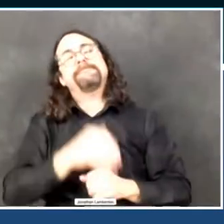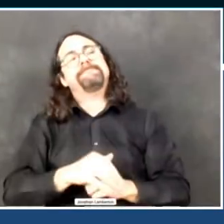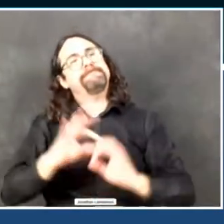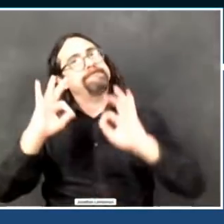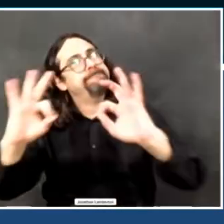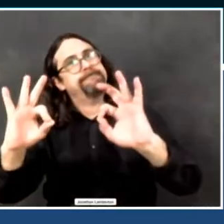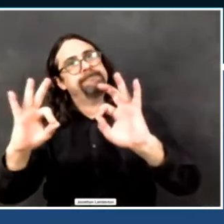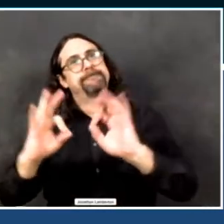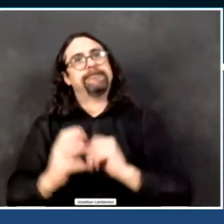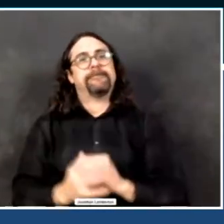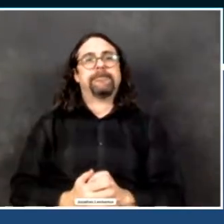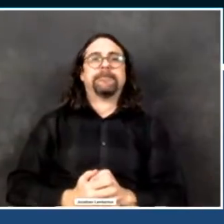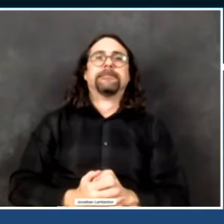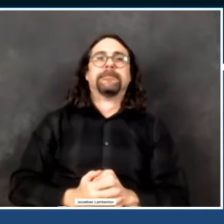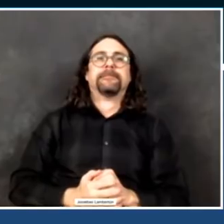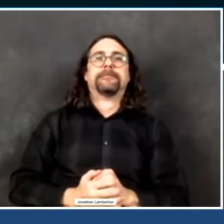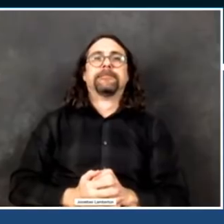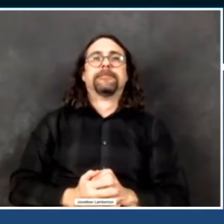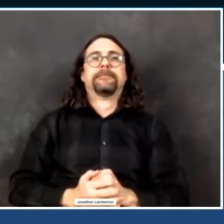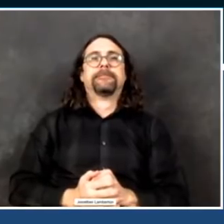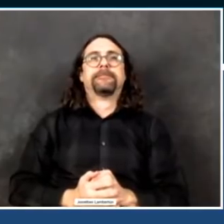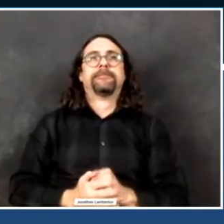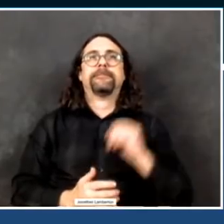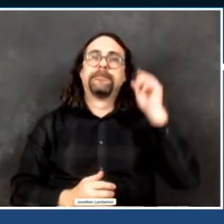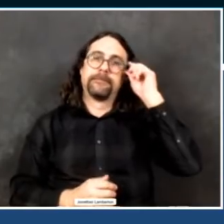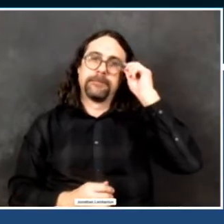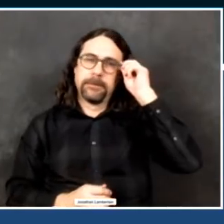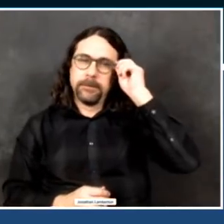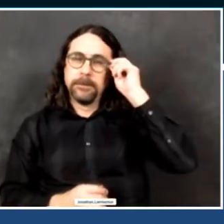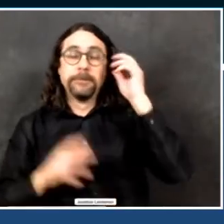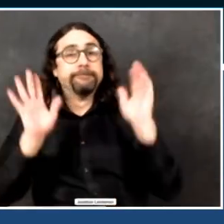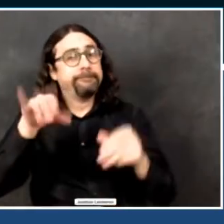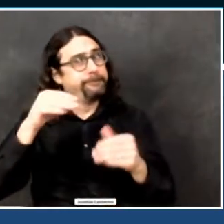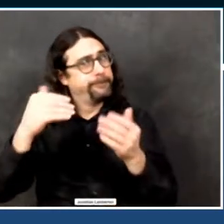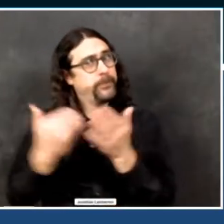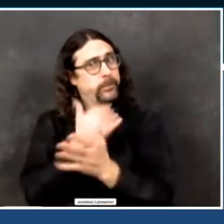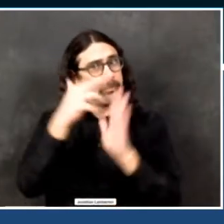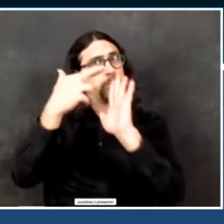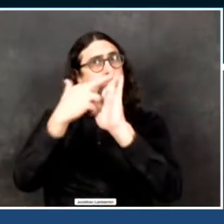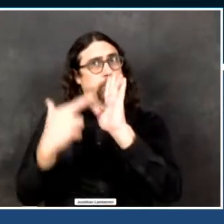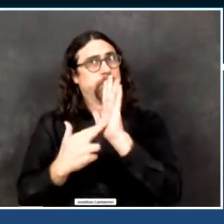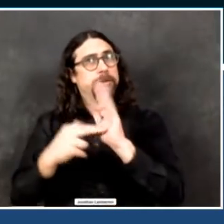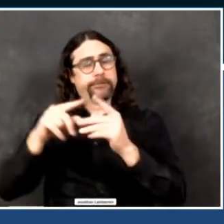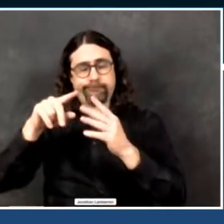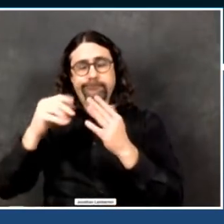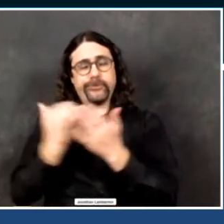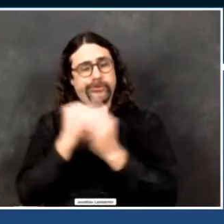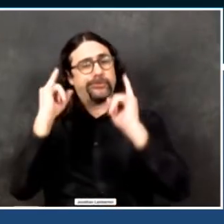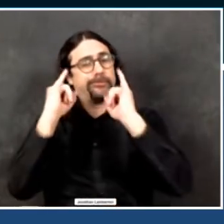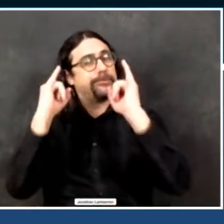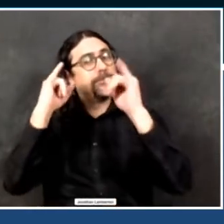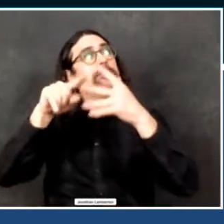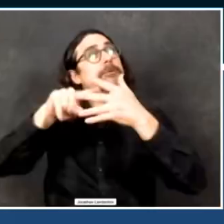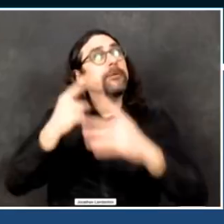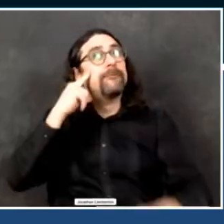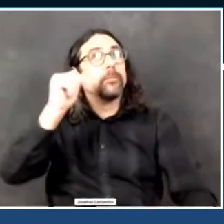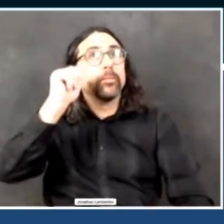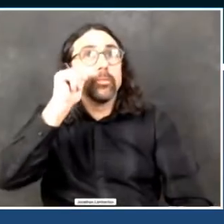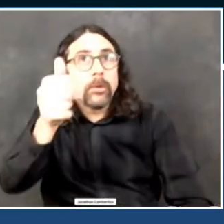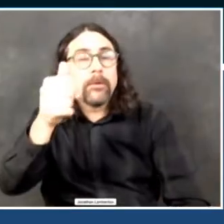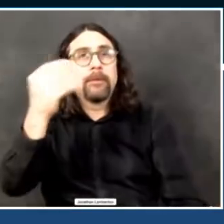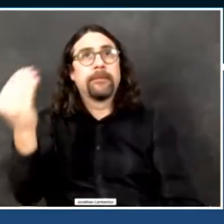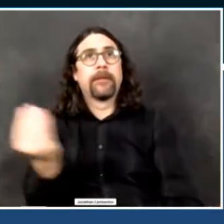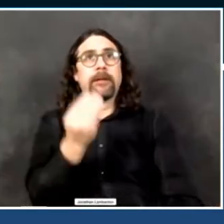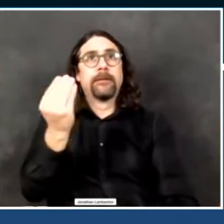Starting tomorrow, Monday, I am requiring all city workers who come in contact with the public while